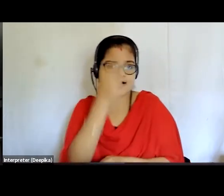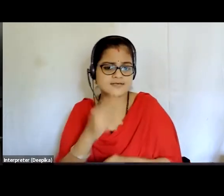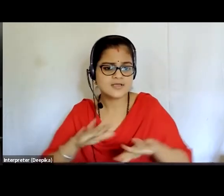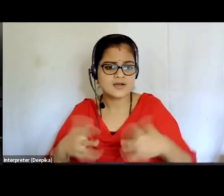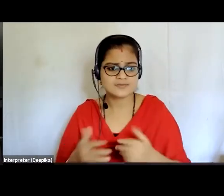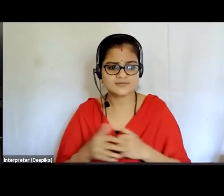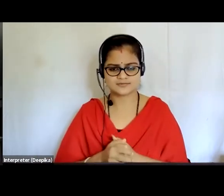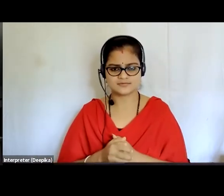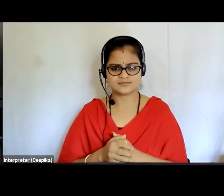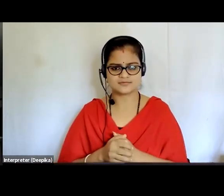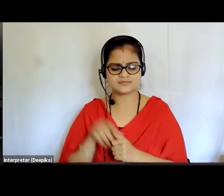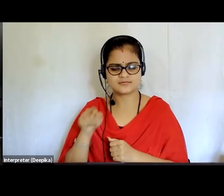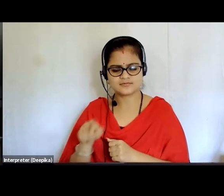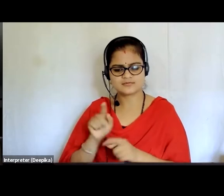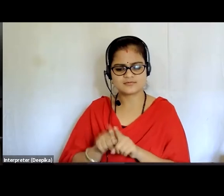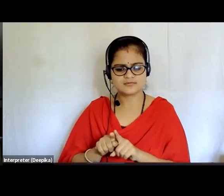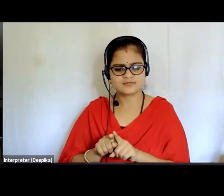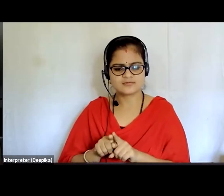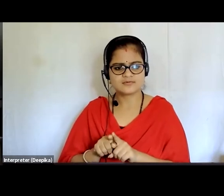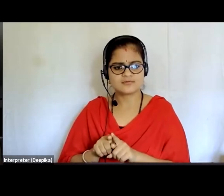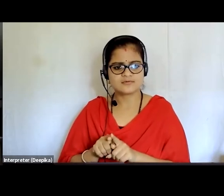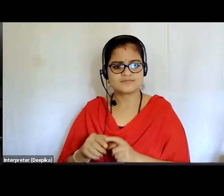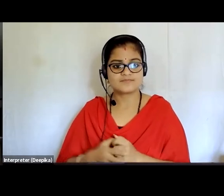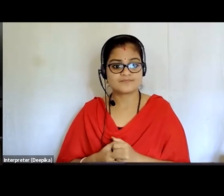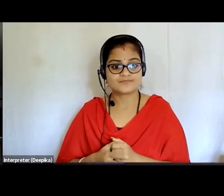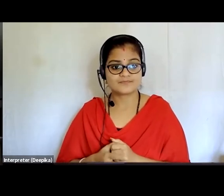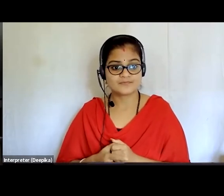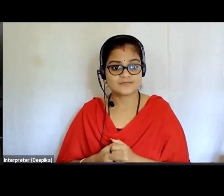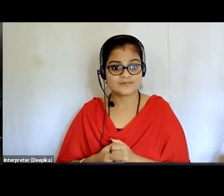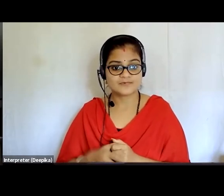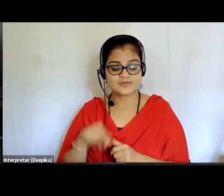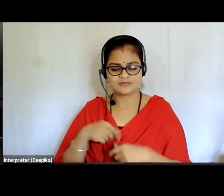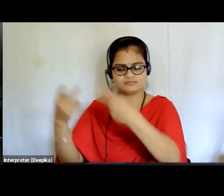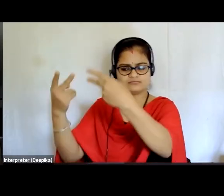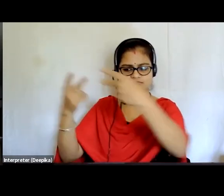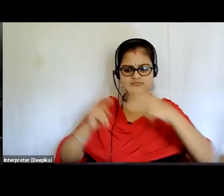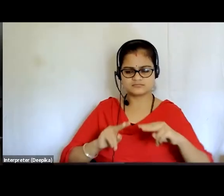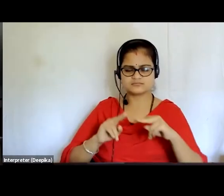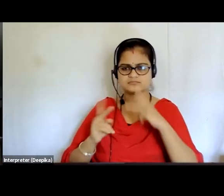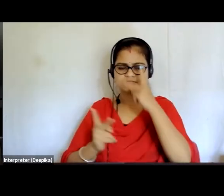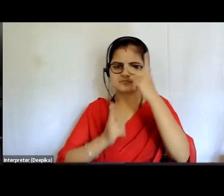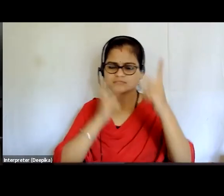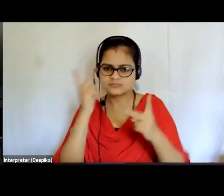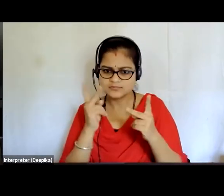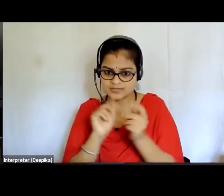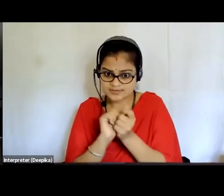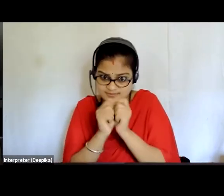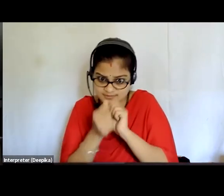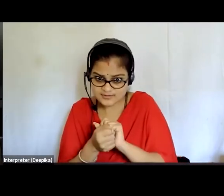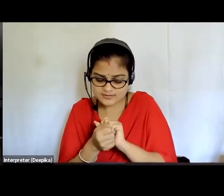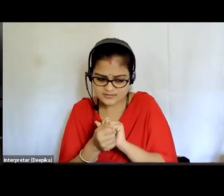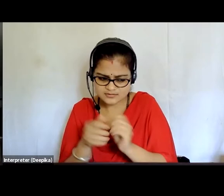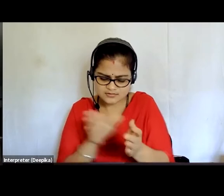reveal a new way of perceiving? Would our interpretation of a visual artwork change with